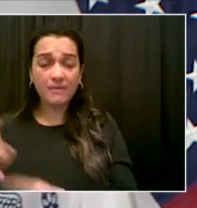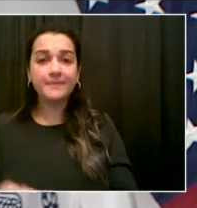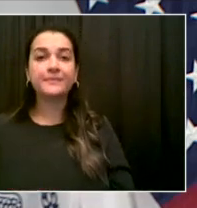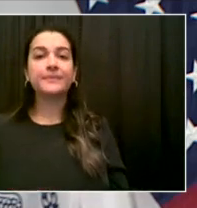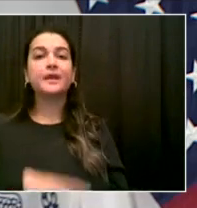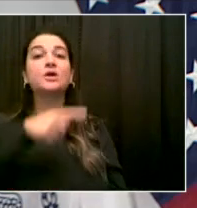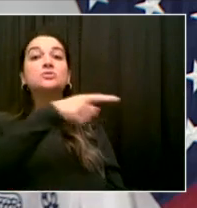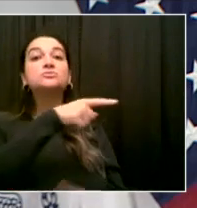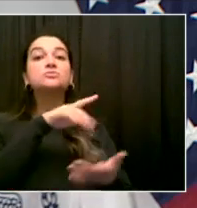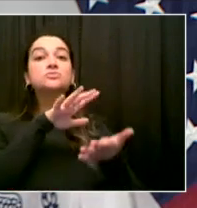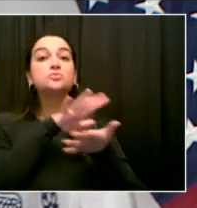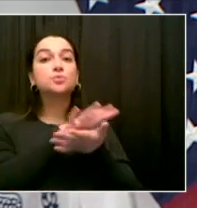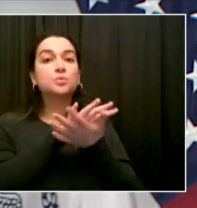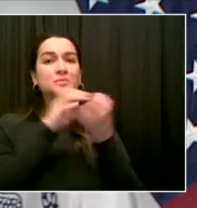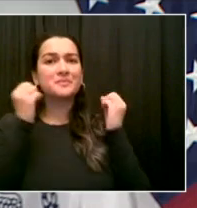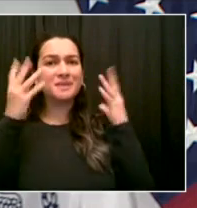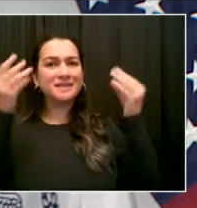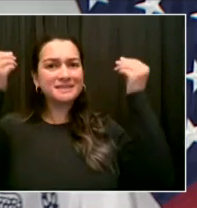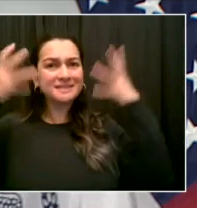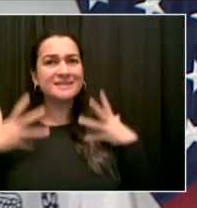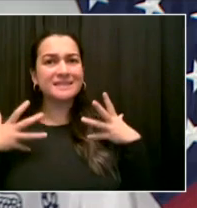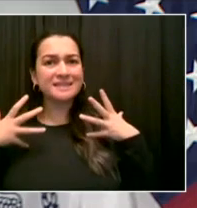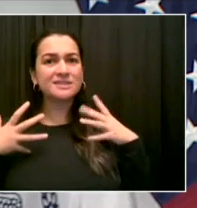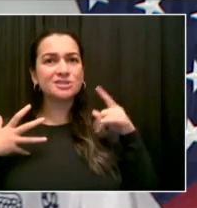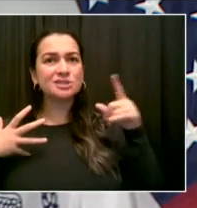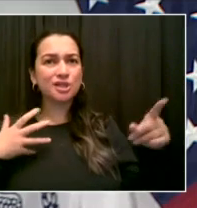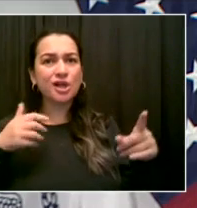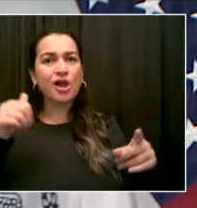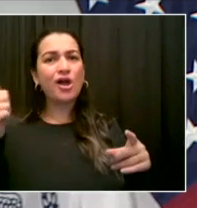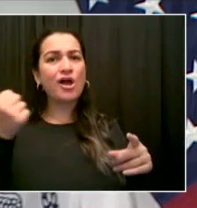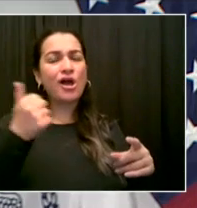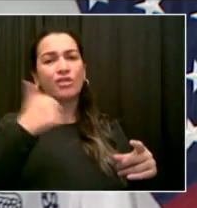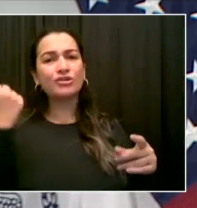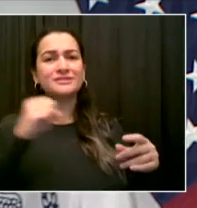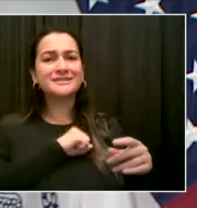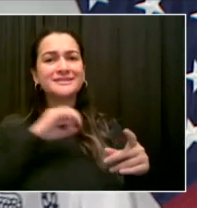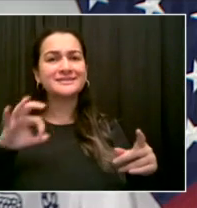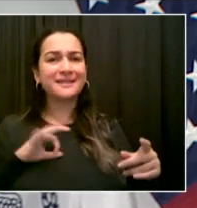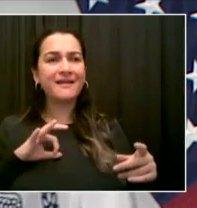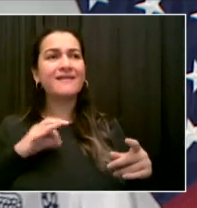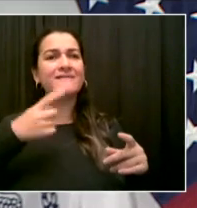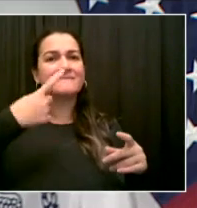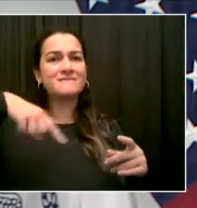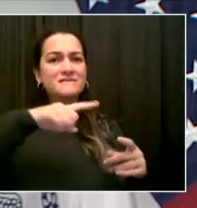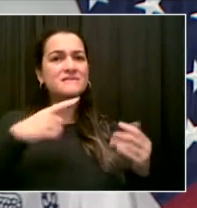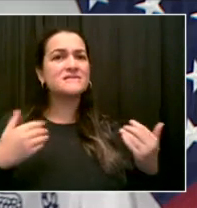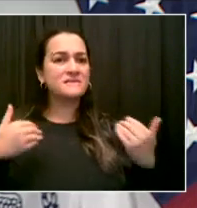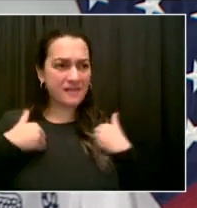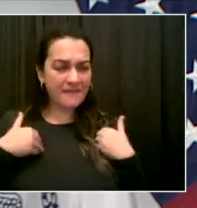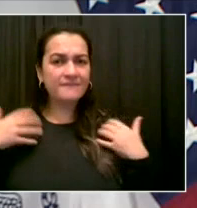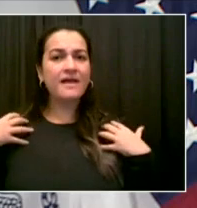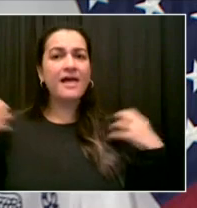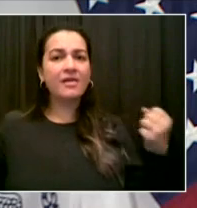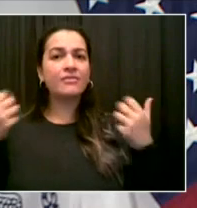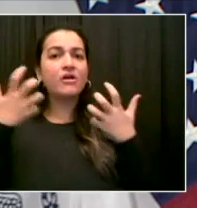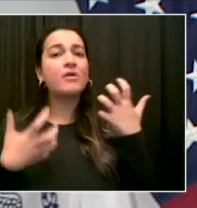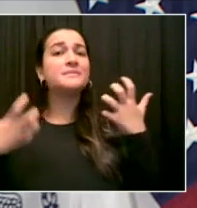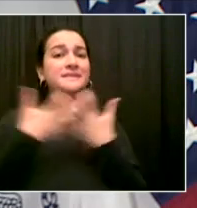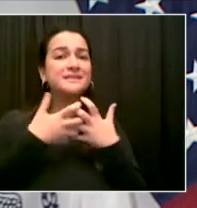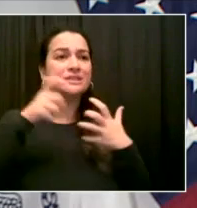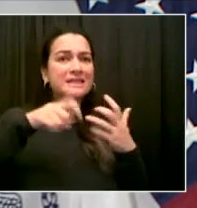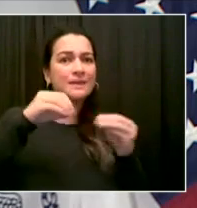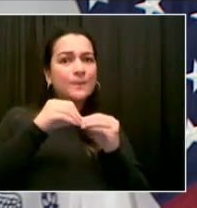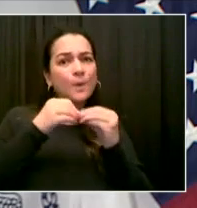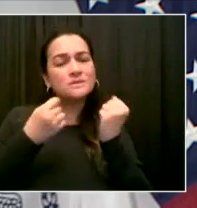more personal health accommodations for the 80,000 other city employees?